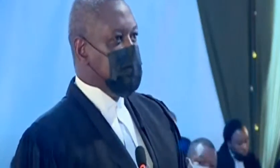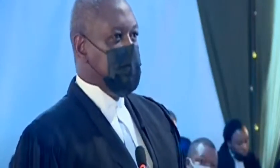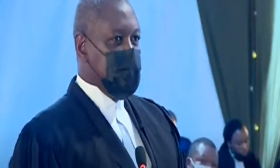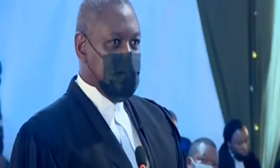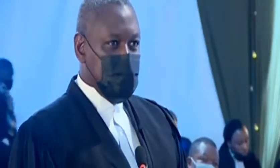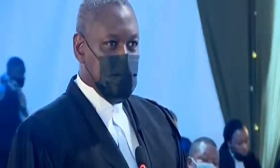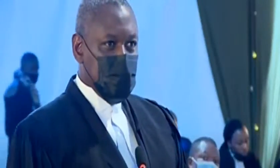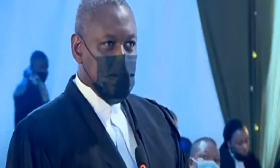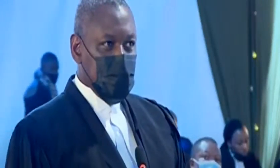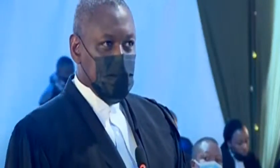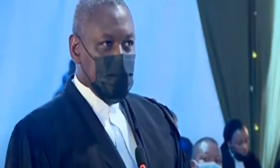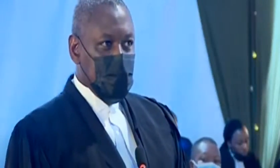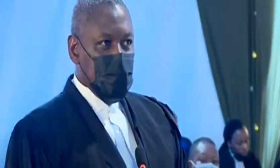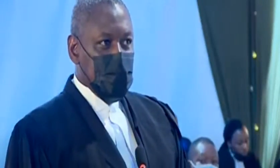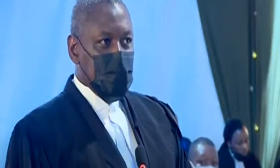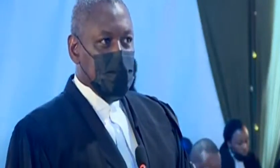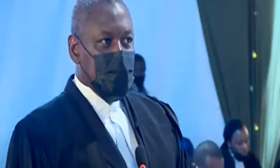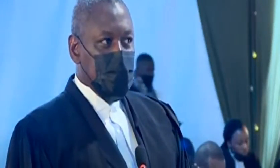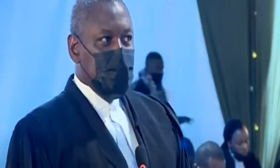analysis and the judgment,